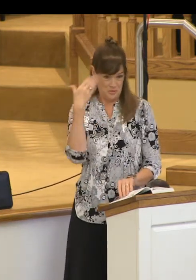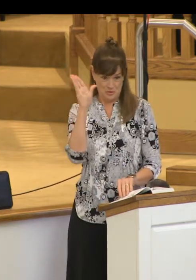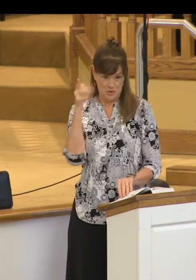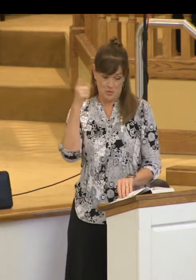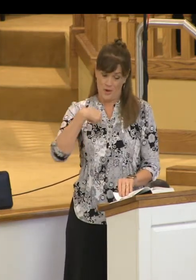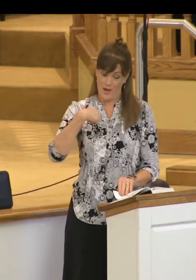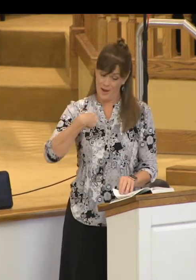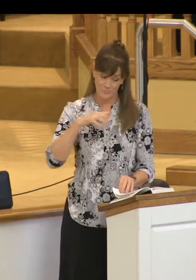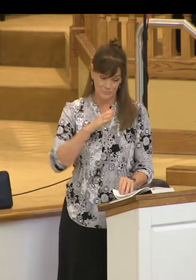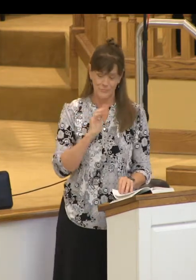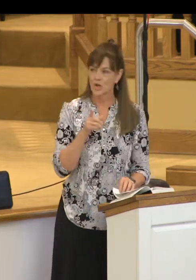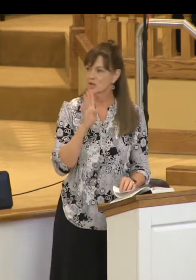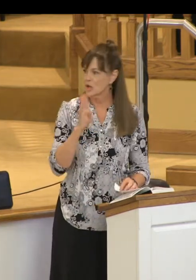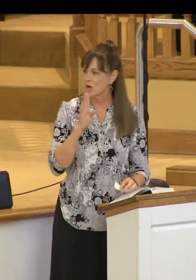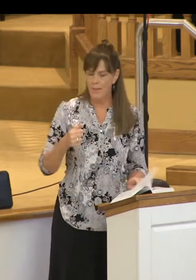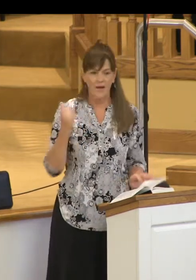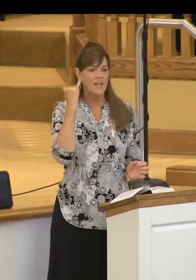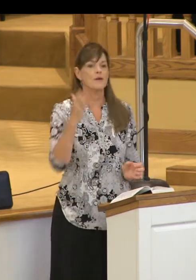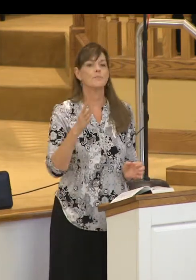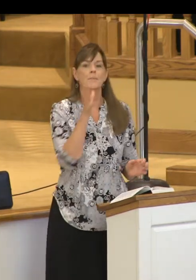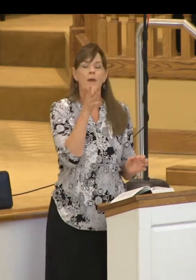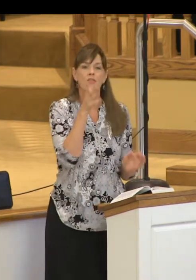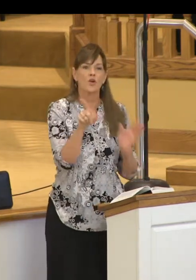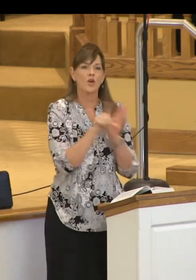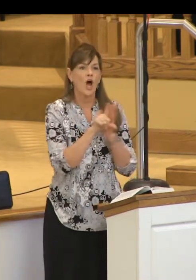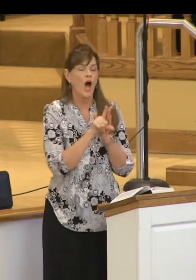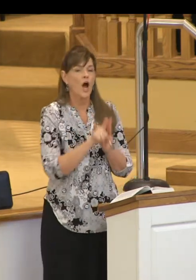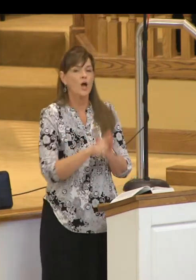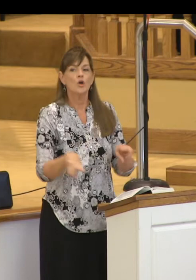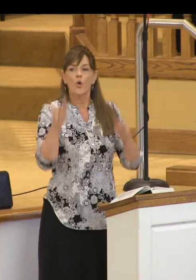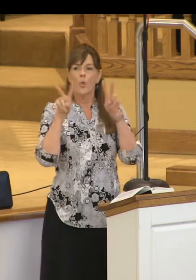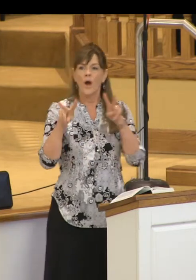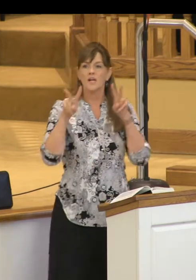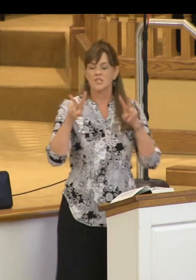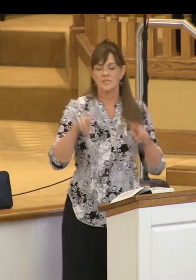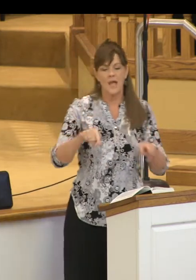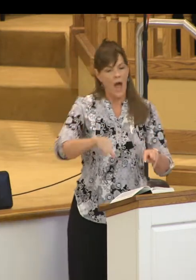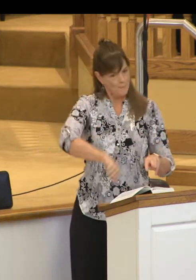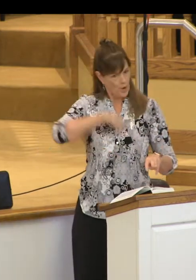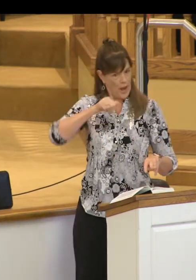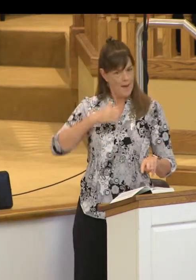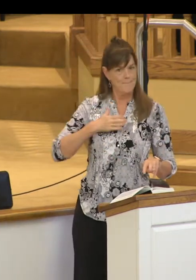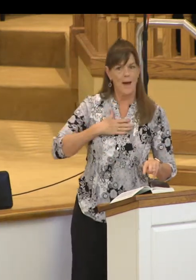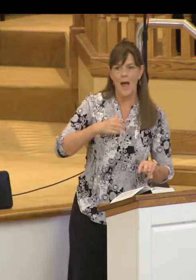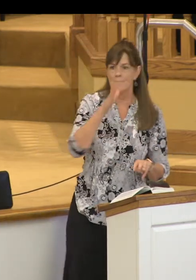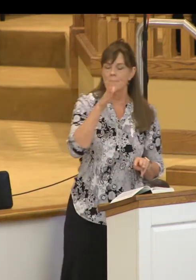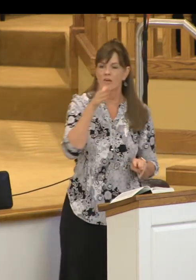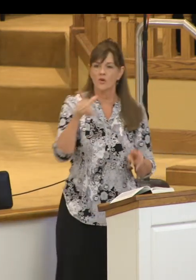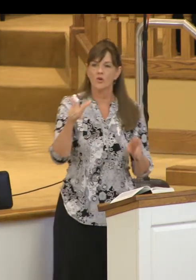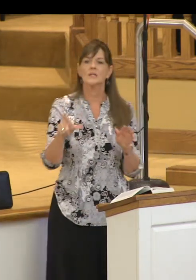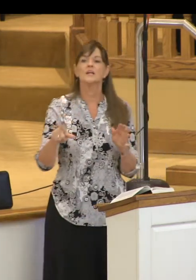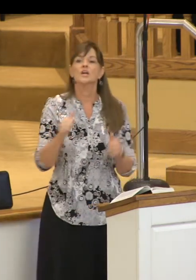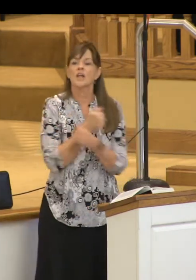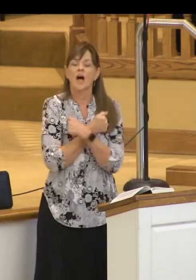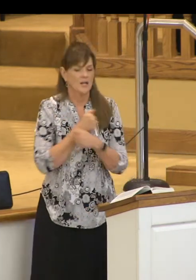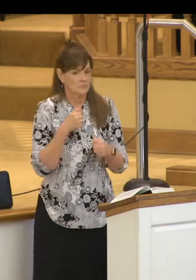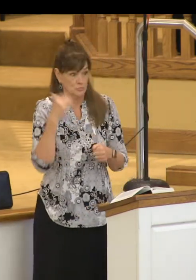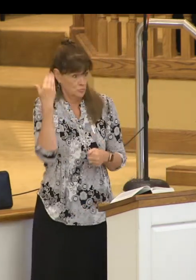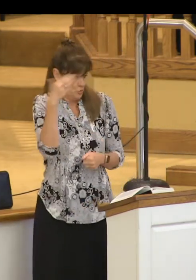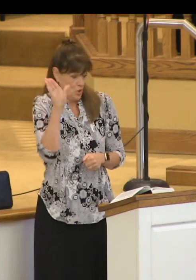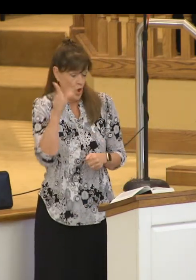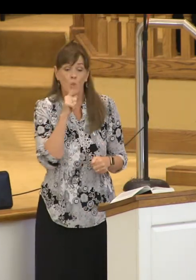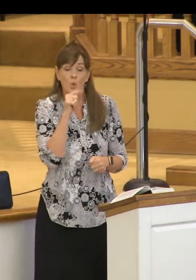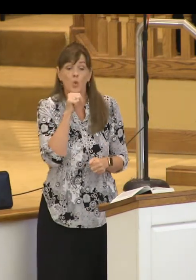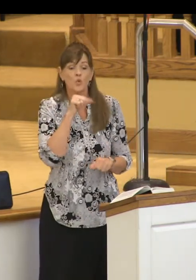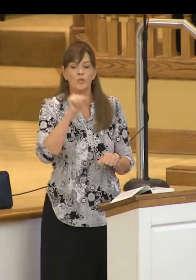want to proud, if my mother-in-law watches this message tonight, I'm proud that my mother-in-law does not know who The Rock is. She texted me this afternoon